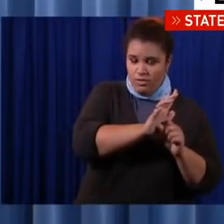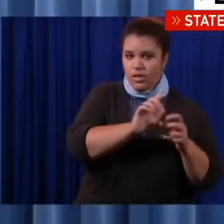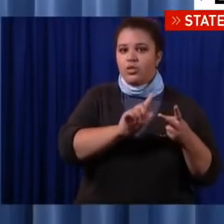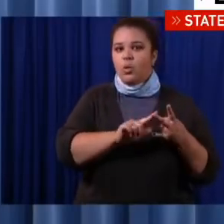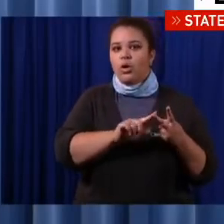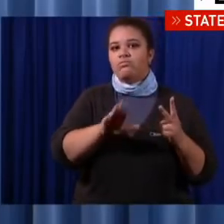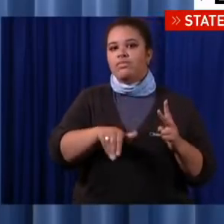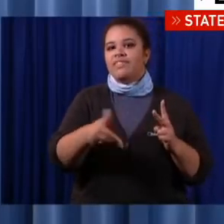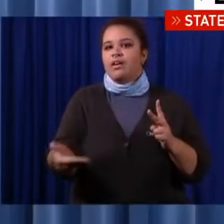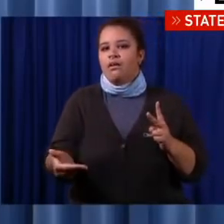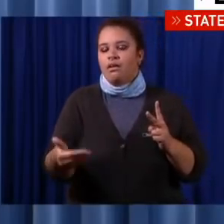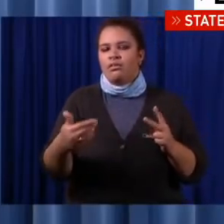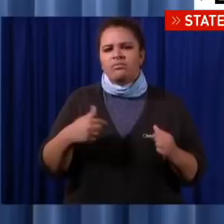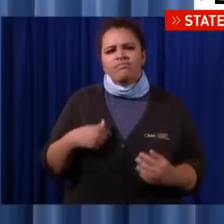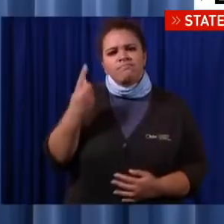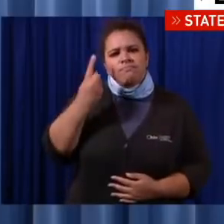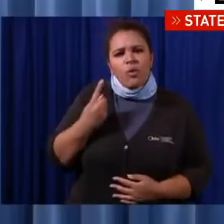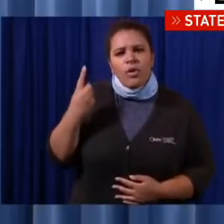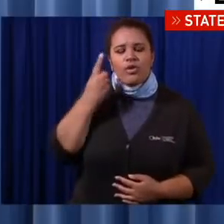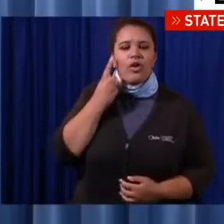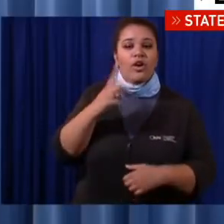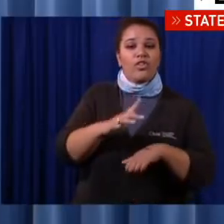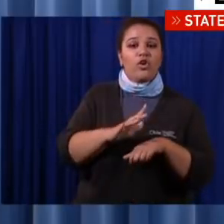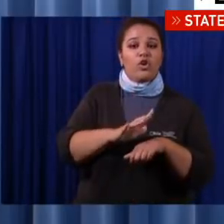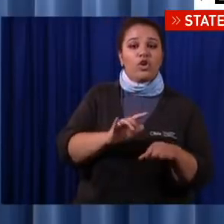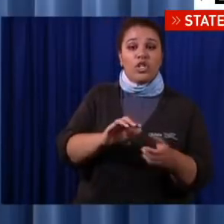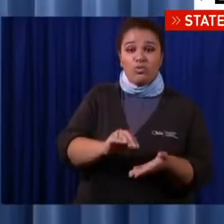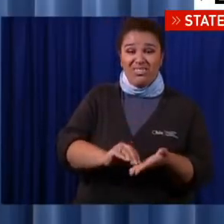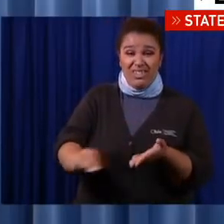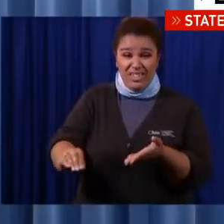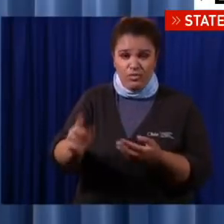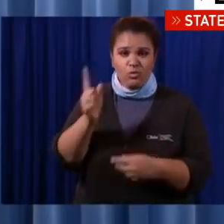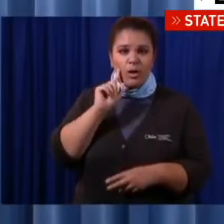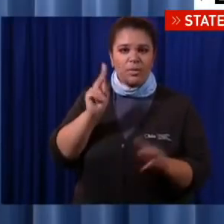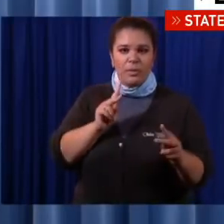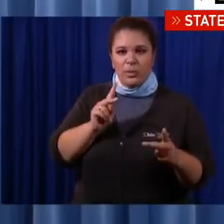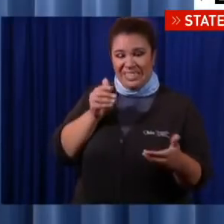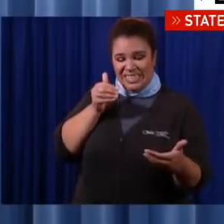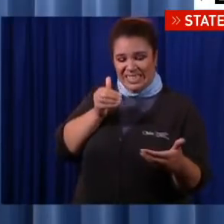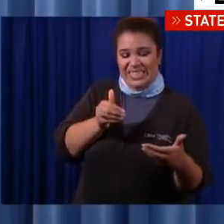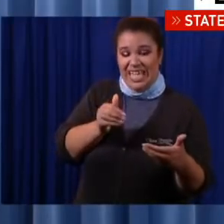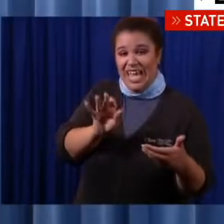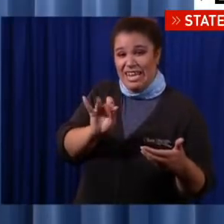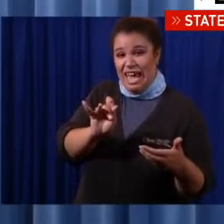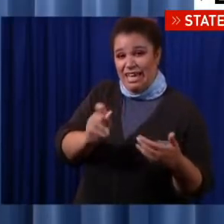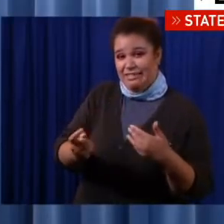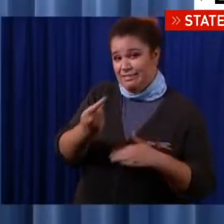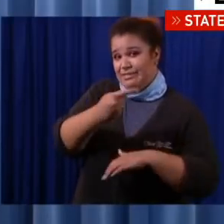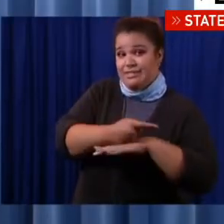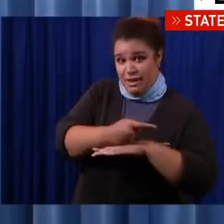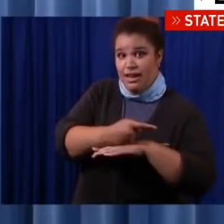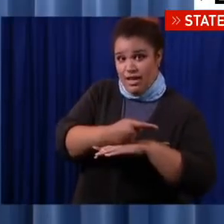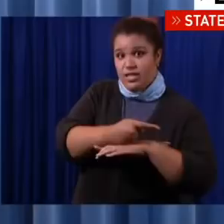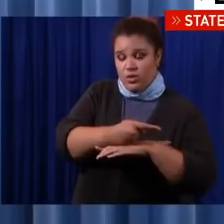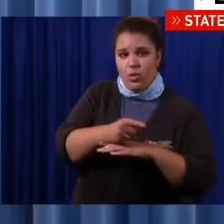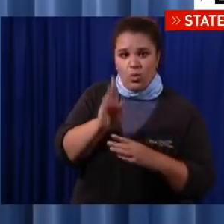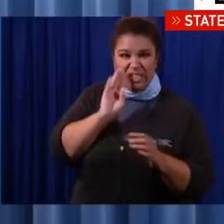the compassionate early releases for those that are within 90 days, the program you mentioned sort of at the beginning of this